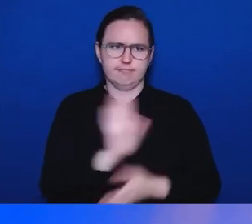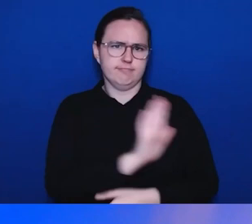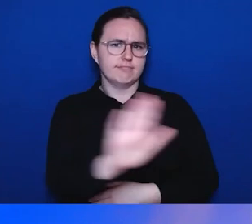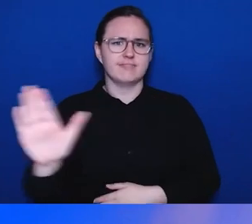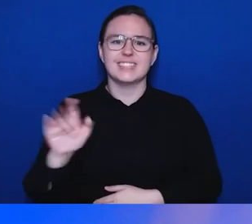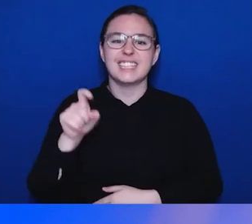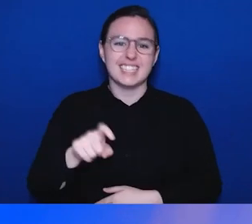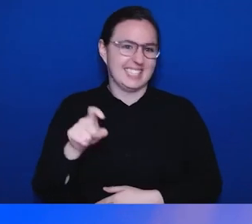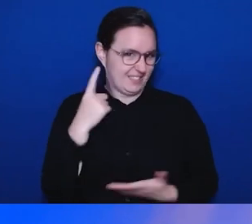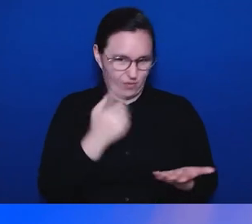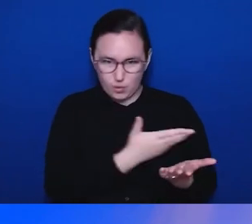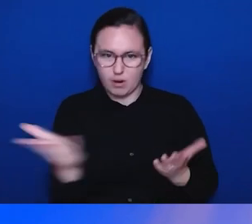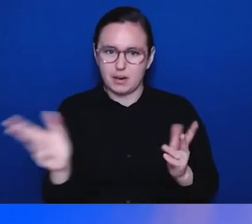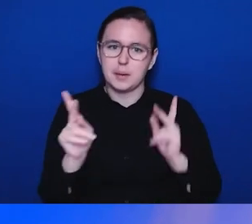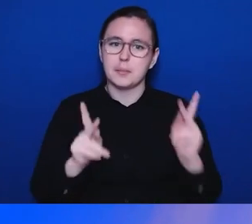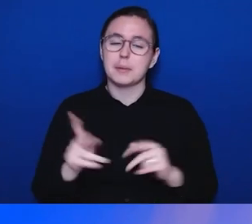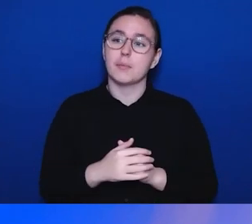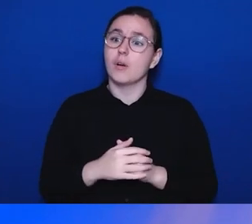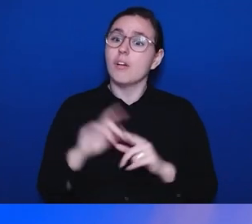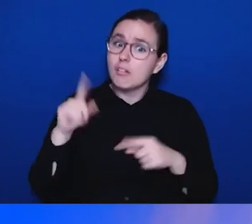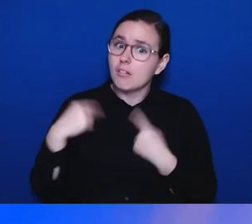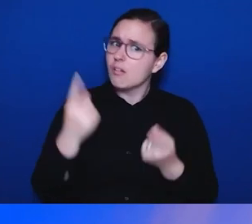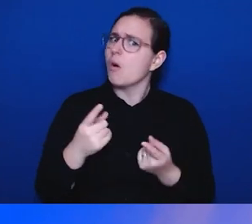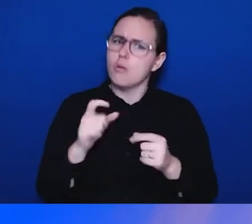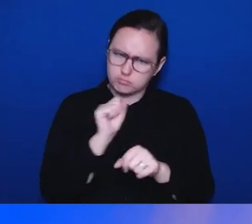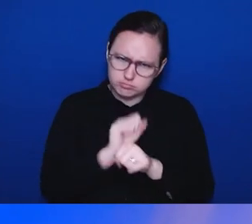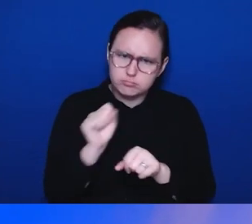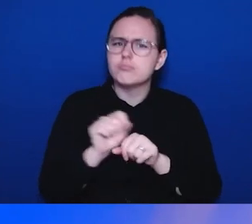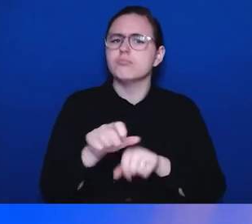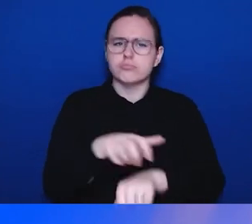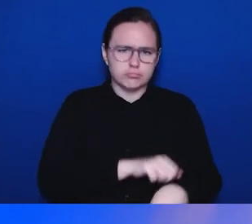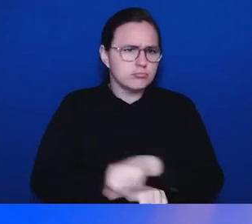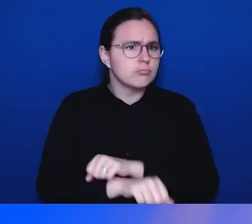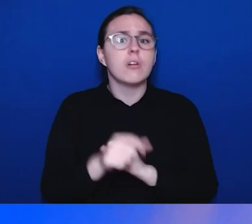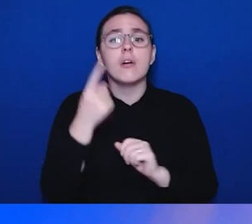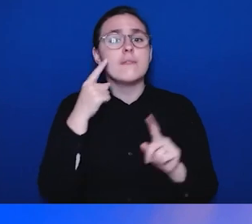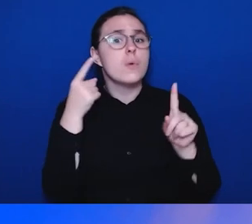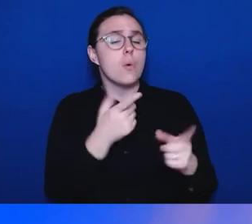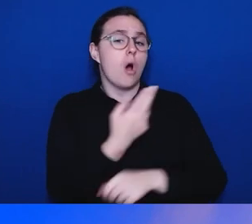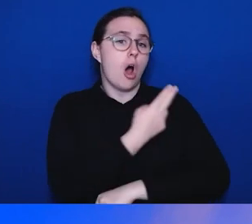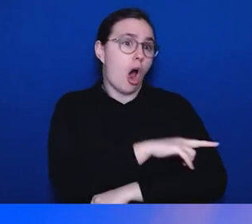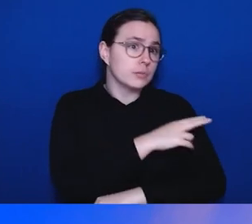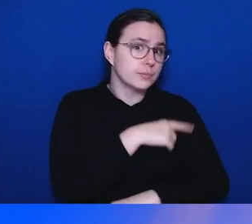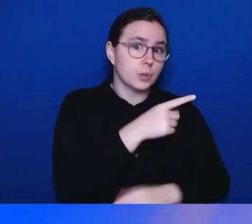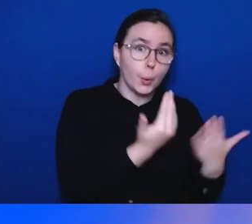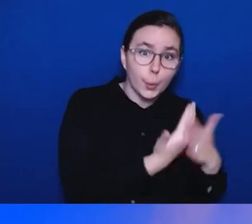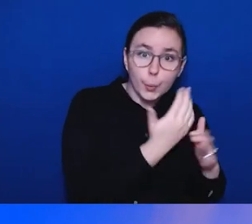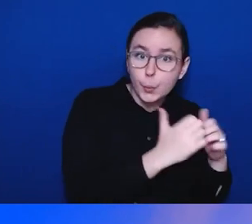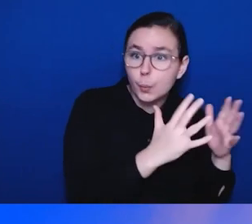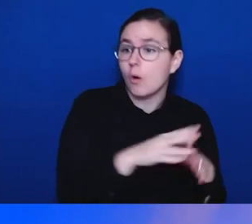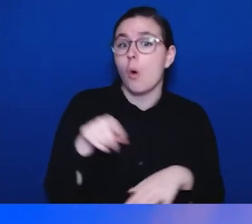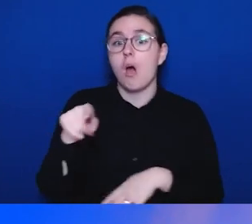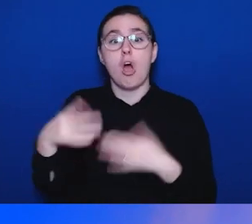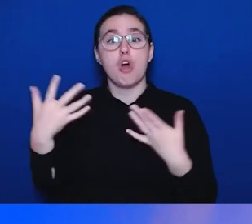delivers for British Columbians. And every day since then, we've worked hard to improve care for people, building